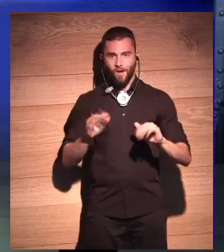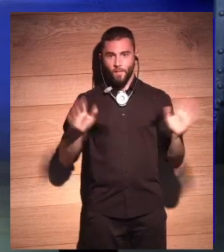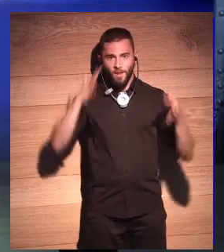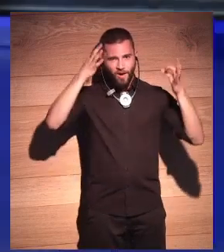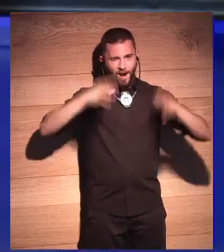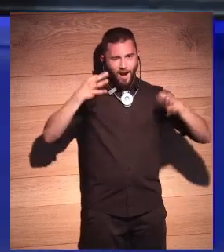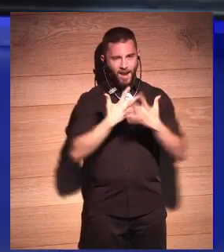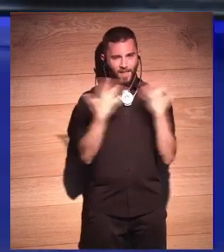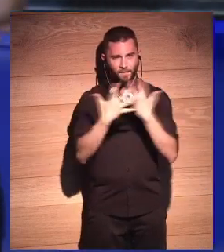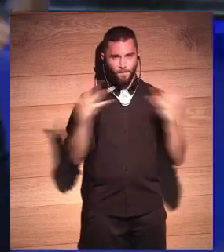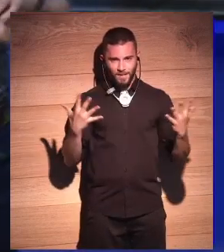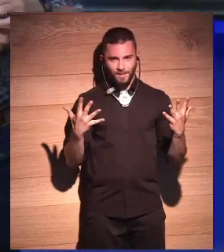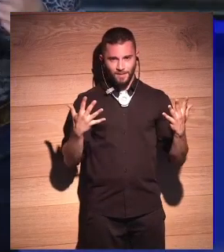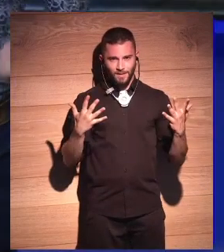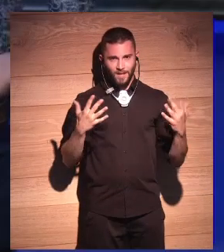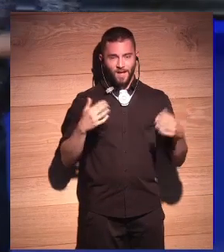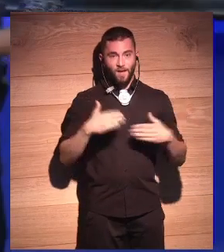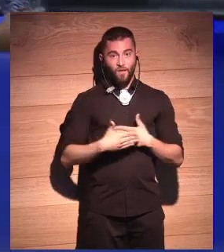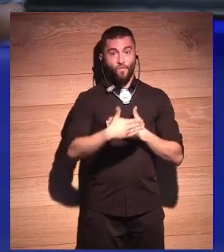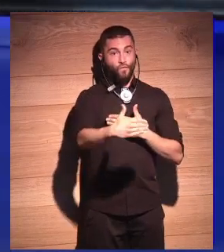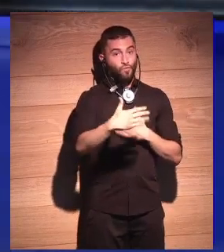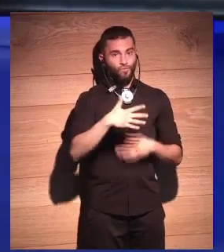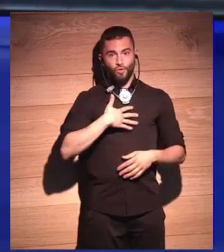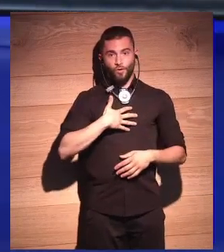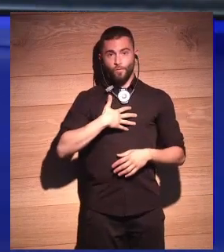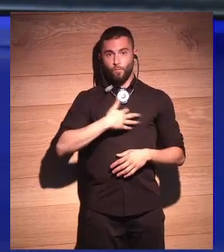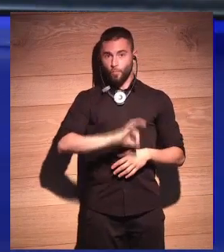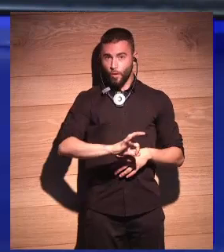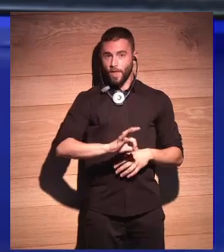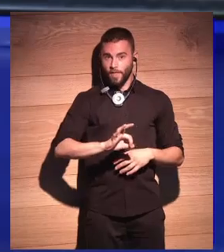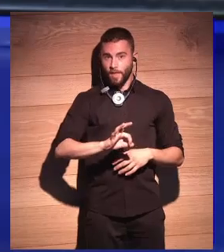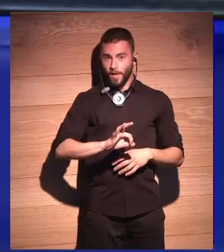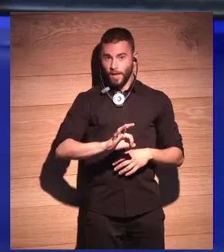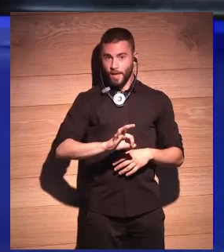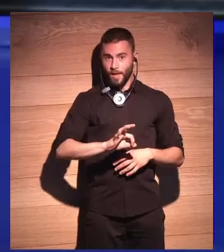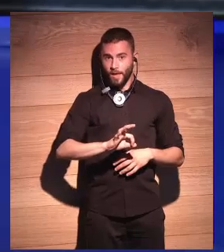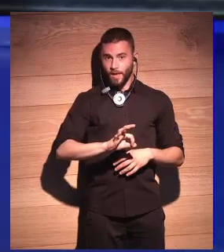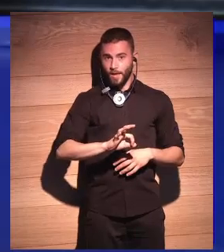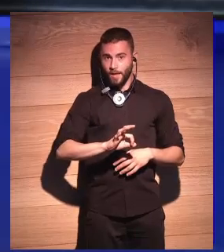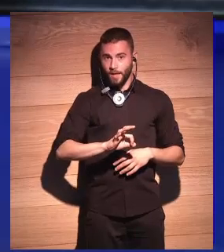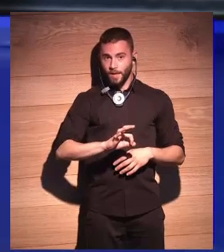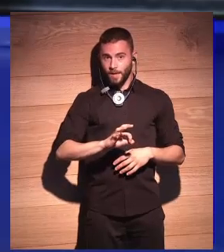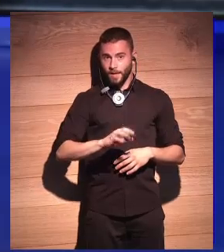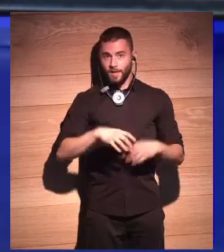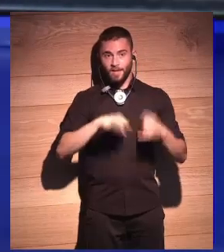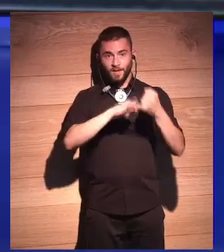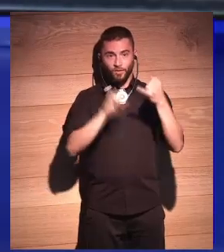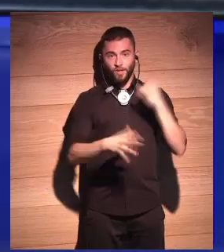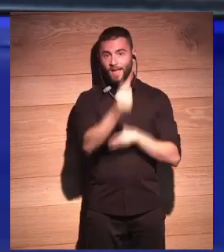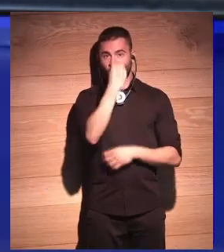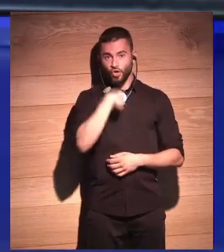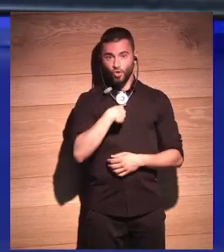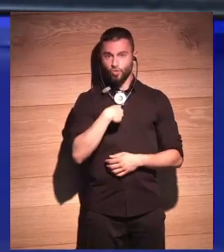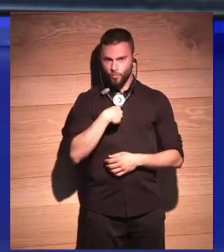the future of humanity, or at least from our consumer electronics point of view, because it replaces so many devices we already own.